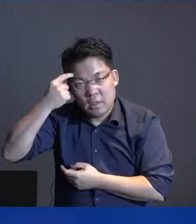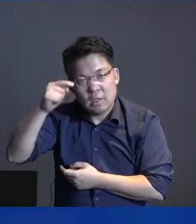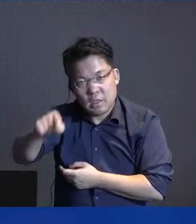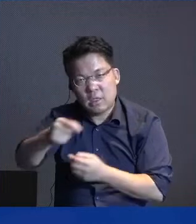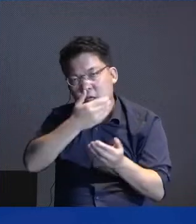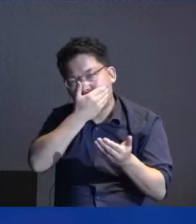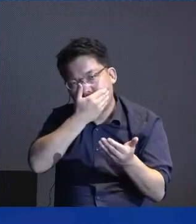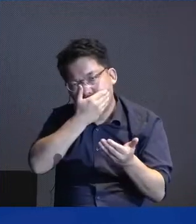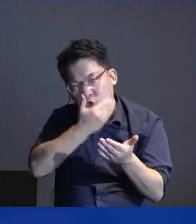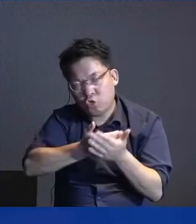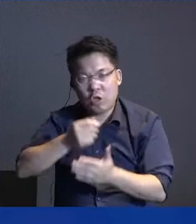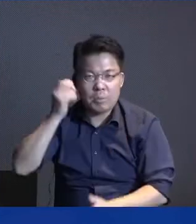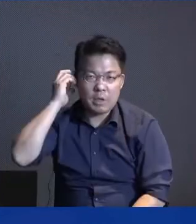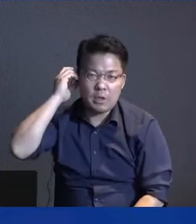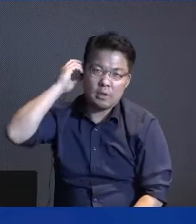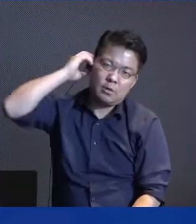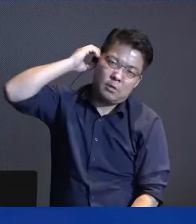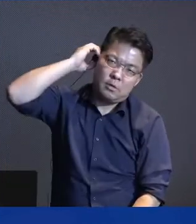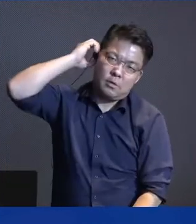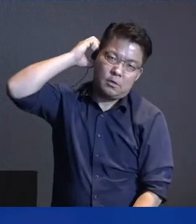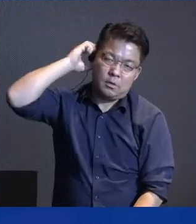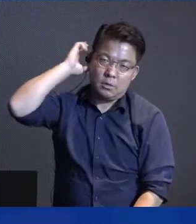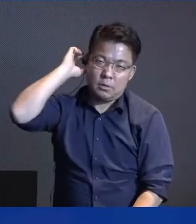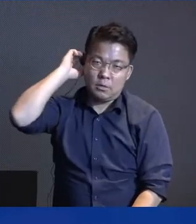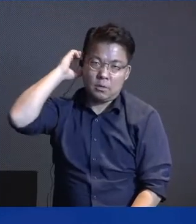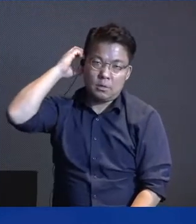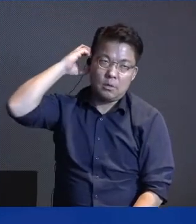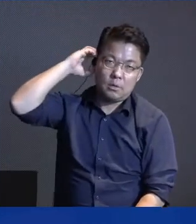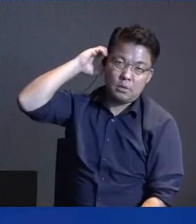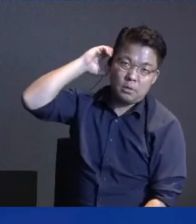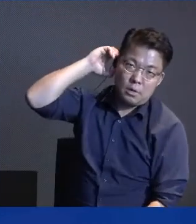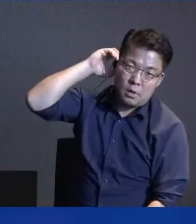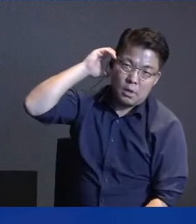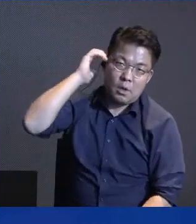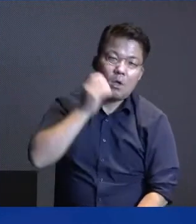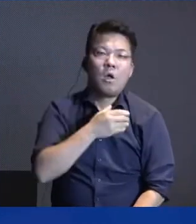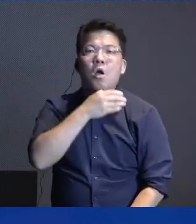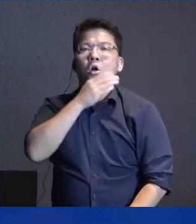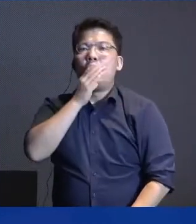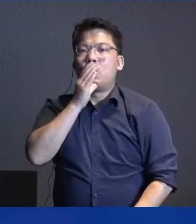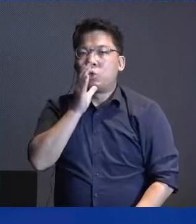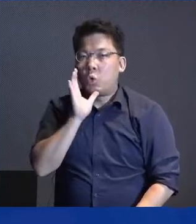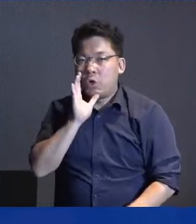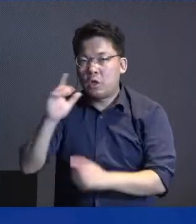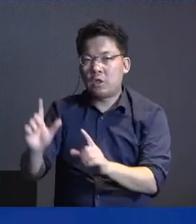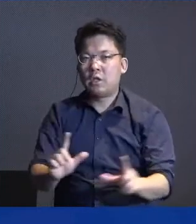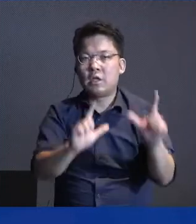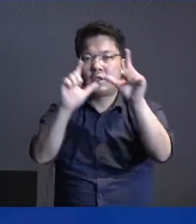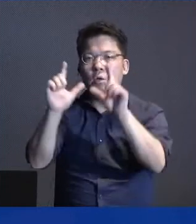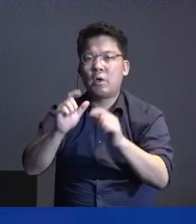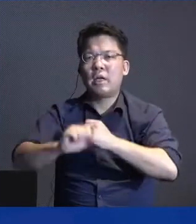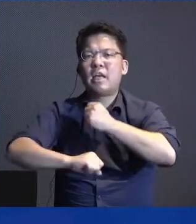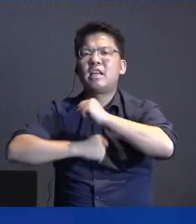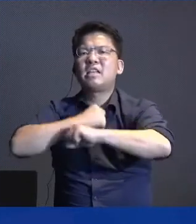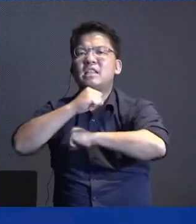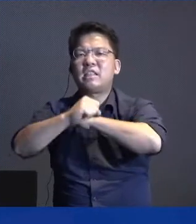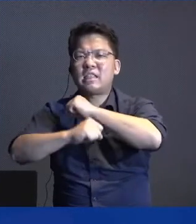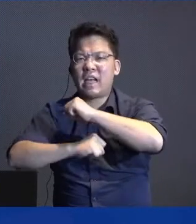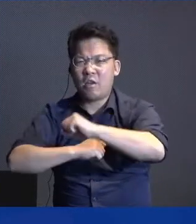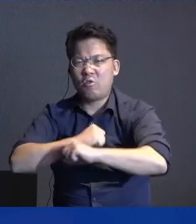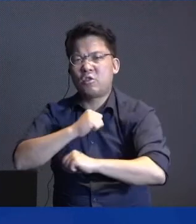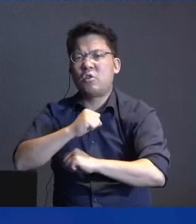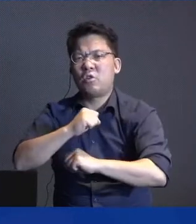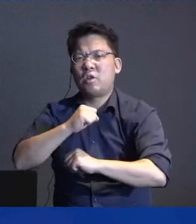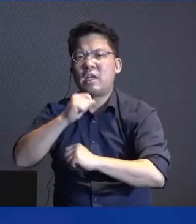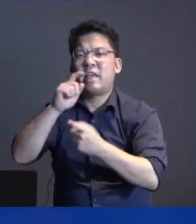autonomy. As I mentioned, it's commonly rubricated as CARE, C-A-R-E, where C stands for